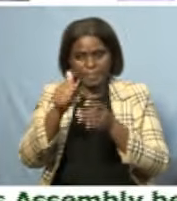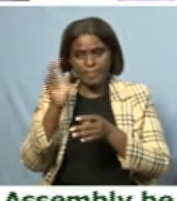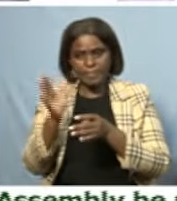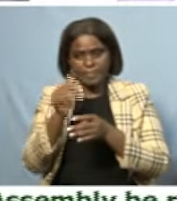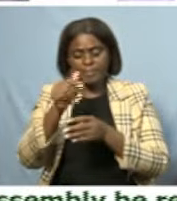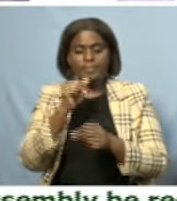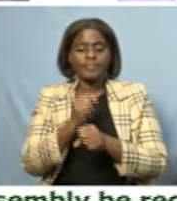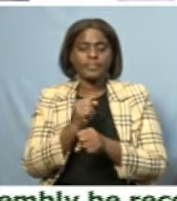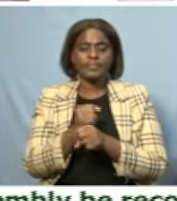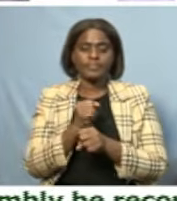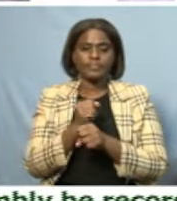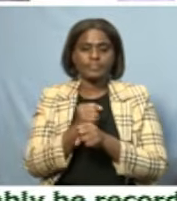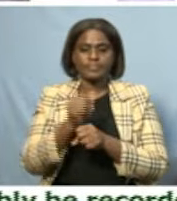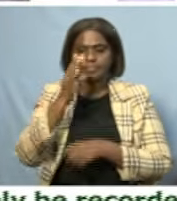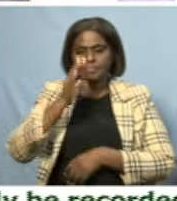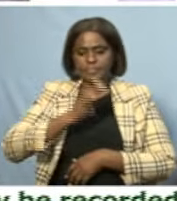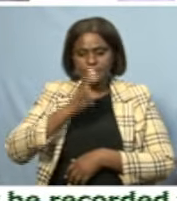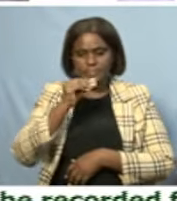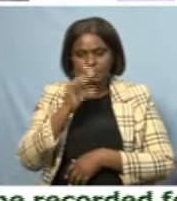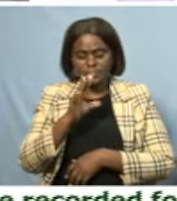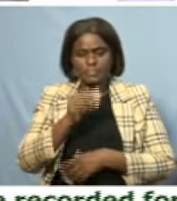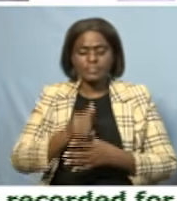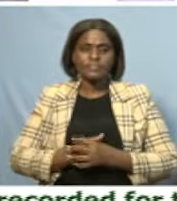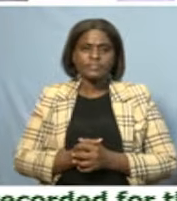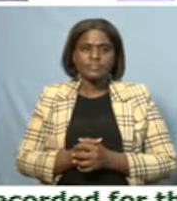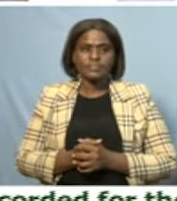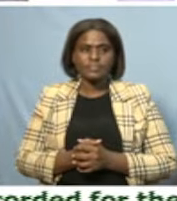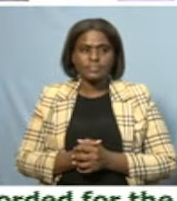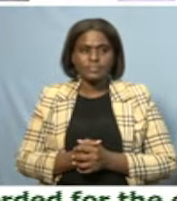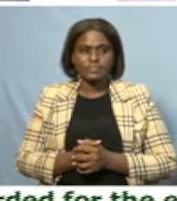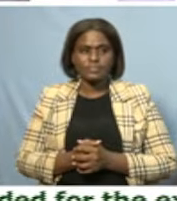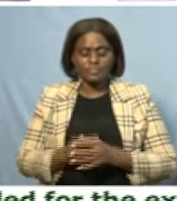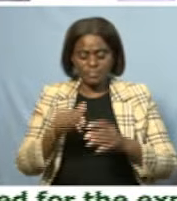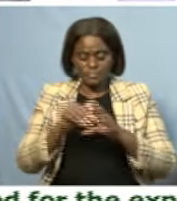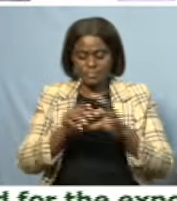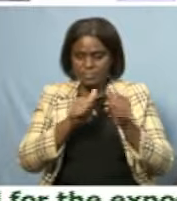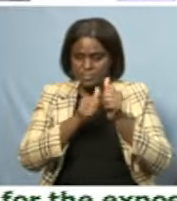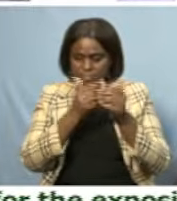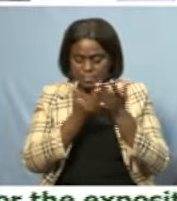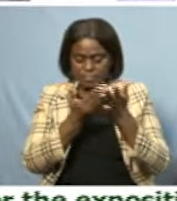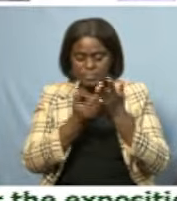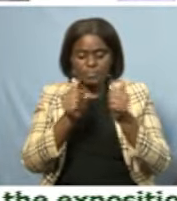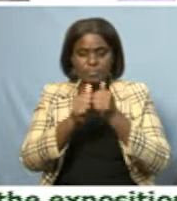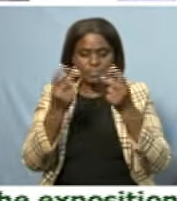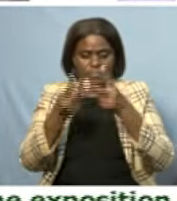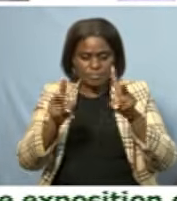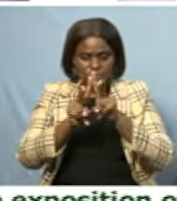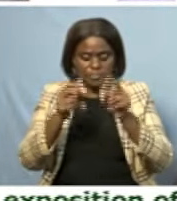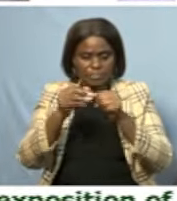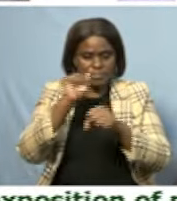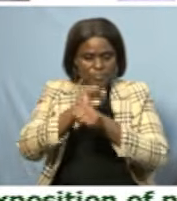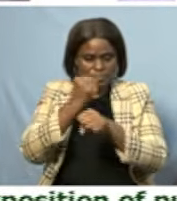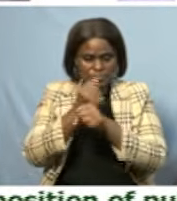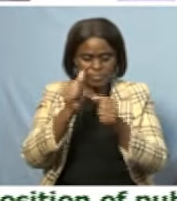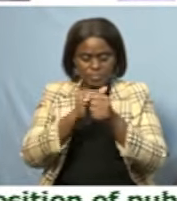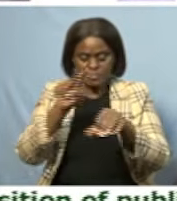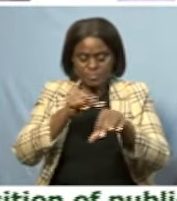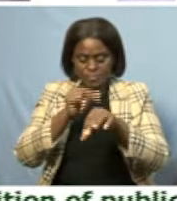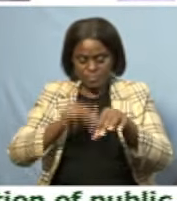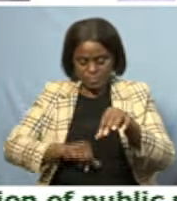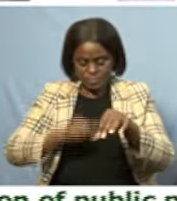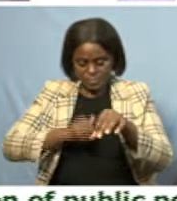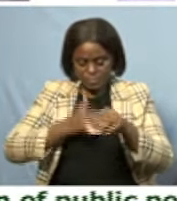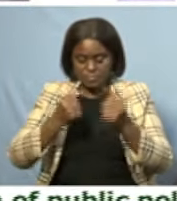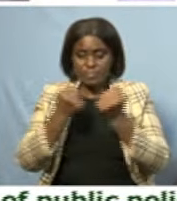is doing. Madam Speaker, in line with the value of patriotism and national pride, we